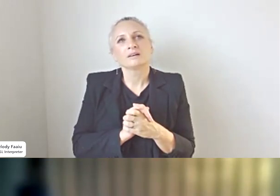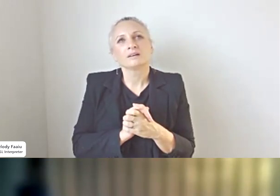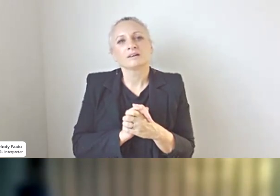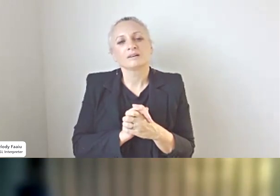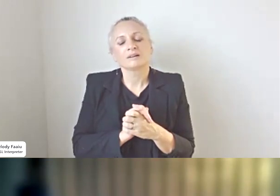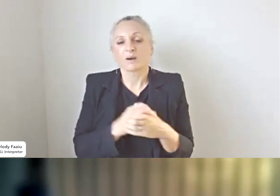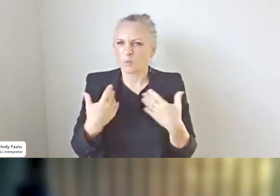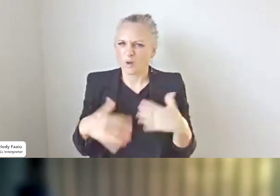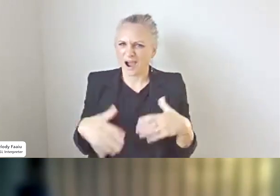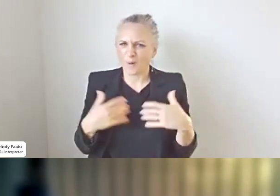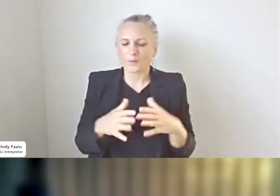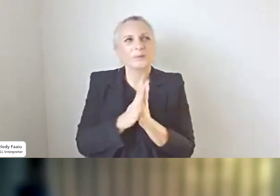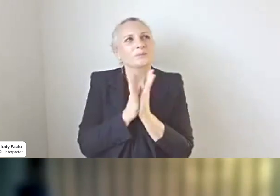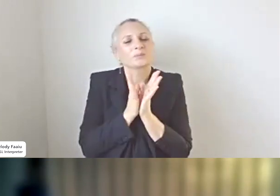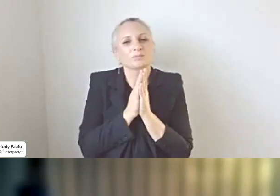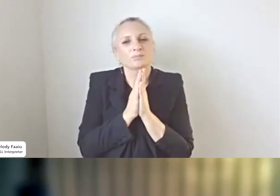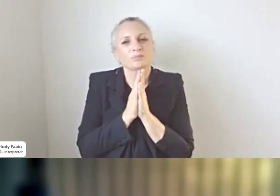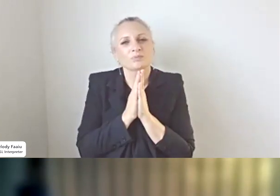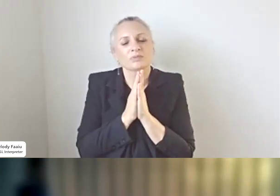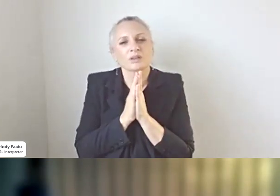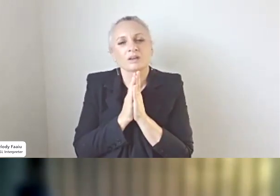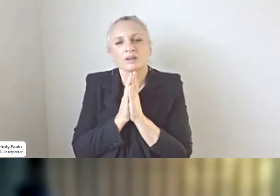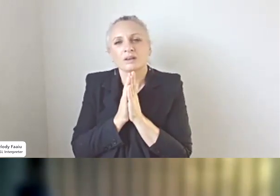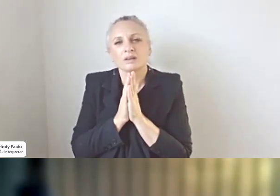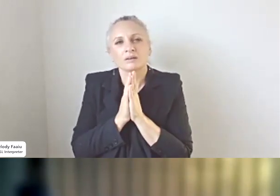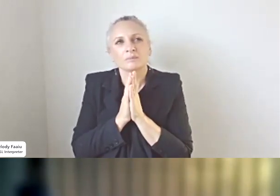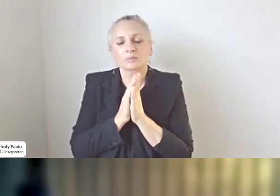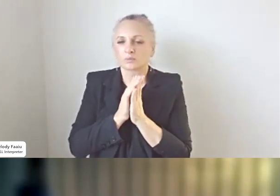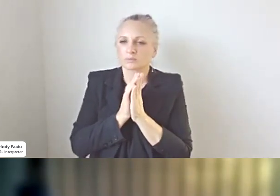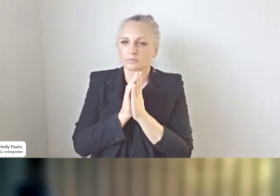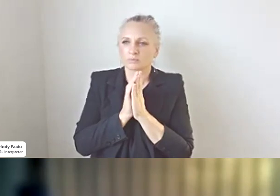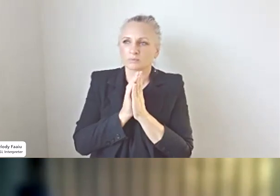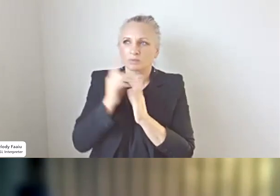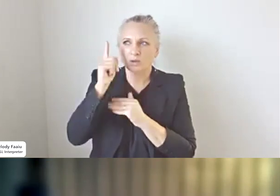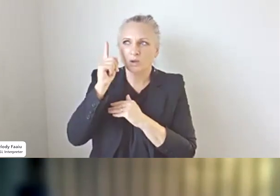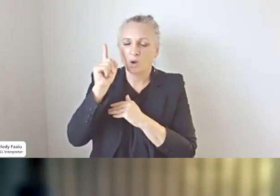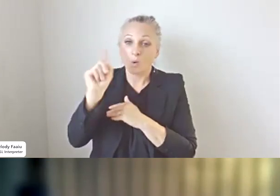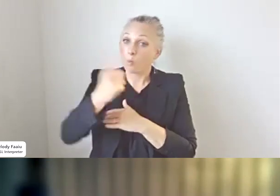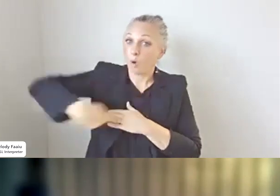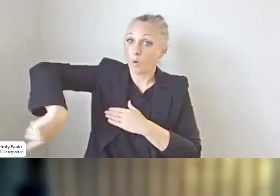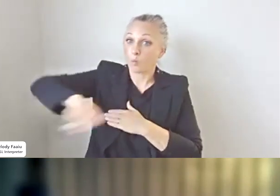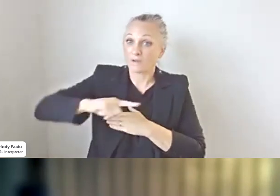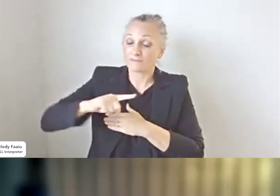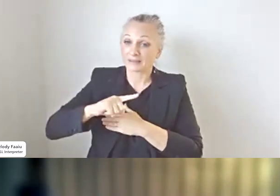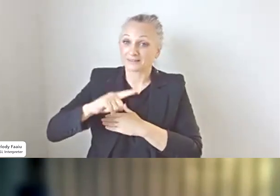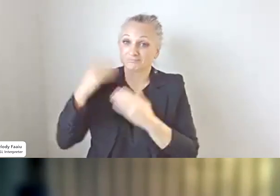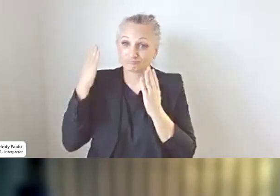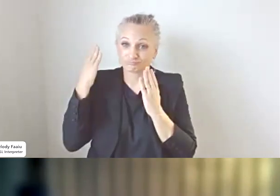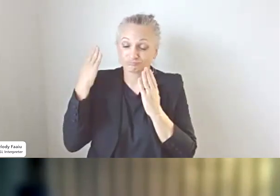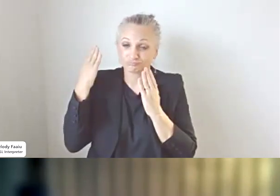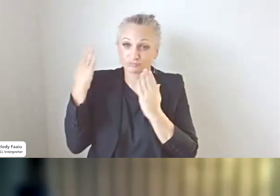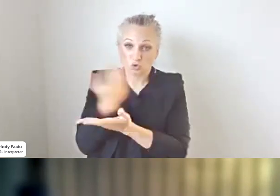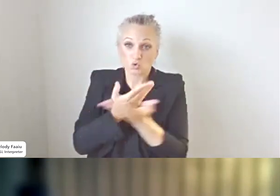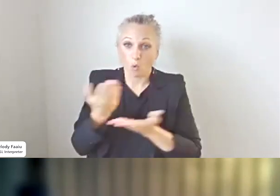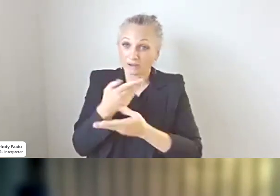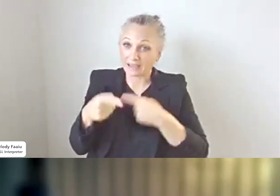Wow. I guess, what we've been talking about, this education and awareness, raising that makes